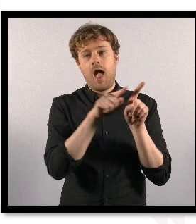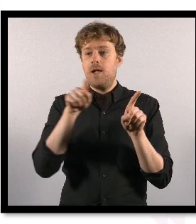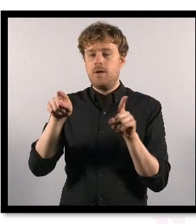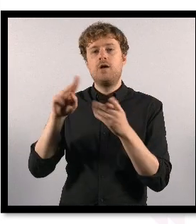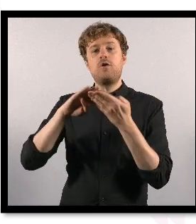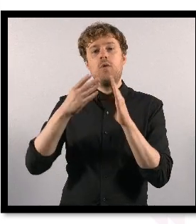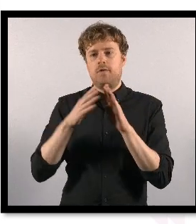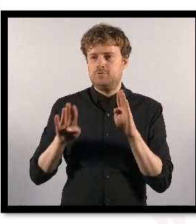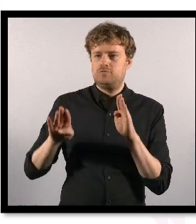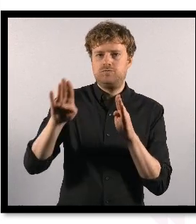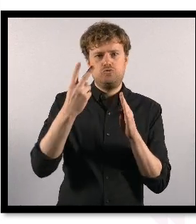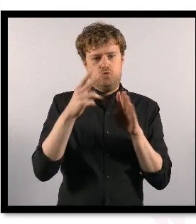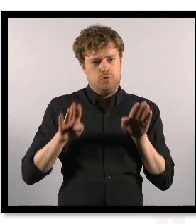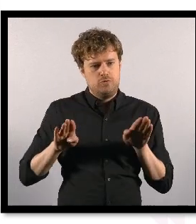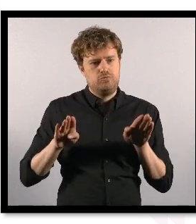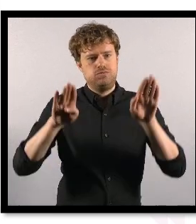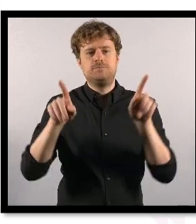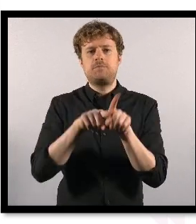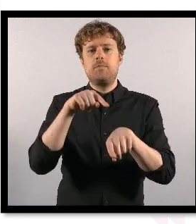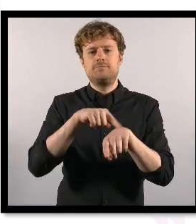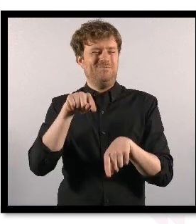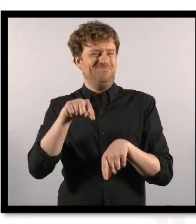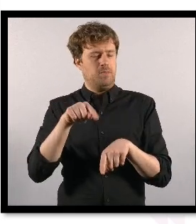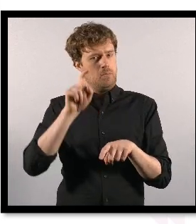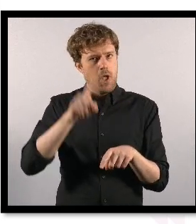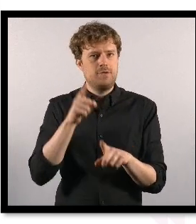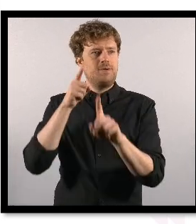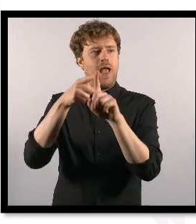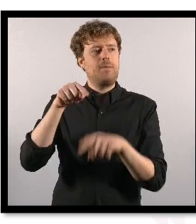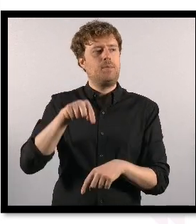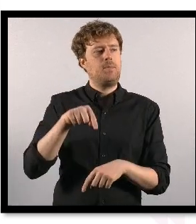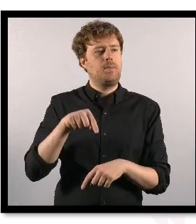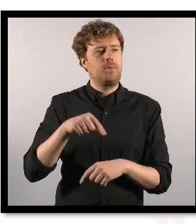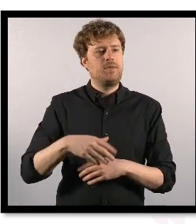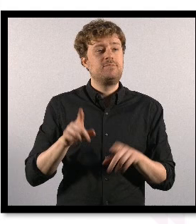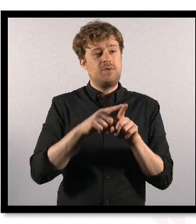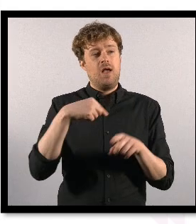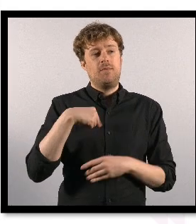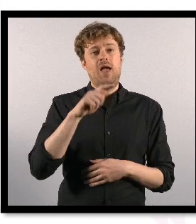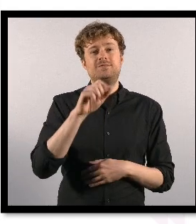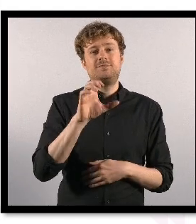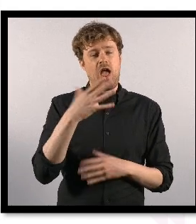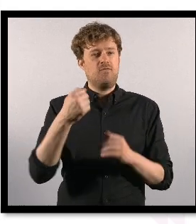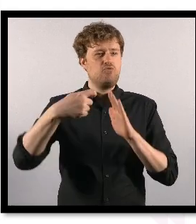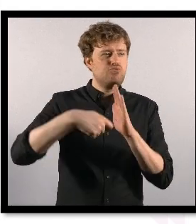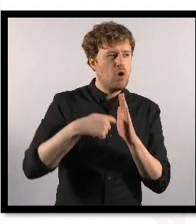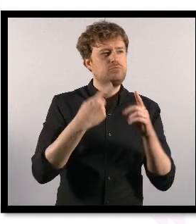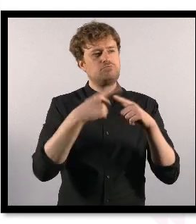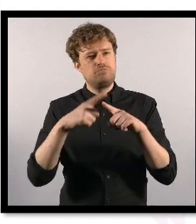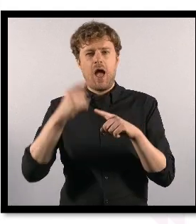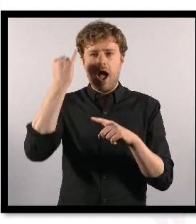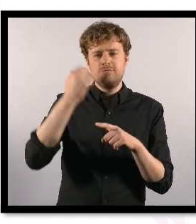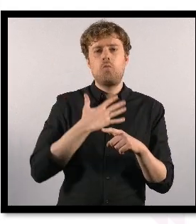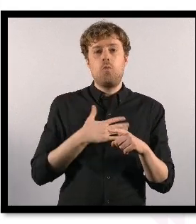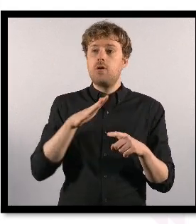next decade of cloud native. Some of the work that we're doing here is to reduce the amount of tags from 8 to 5, and we're also introducing the notion